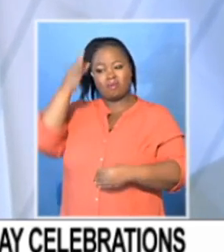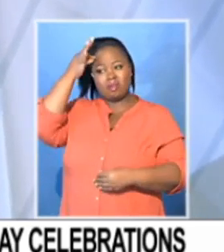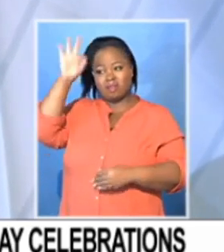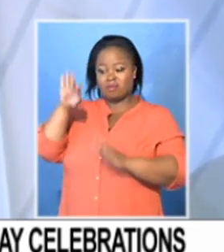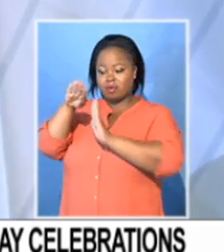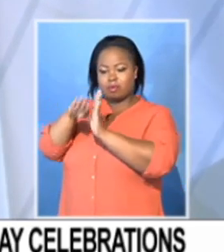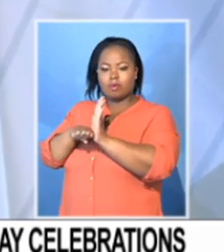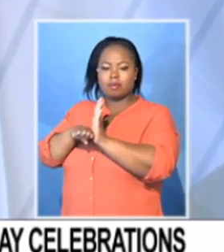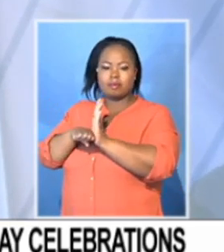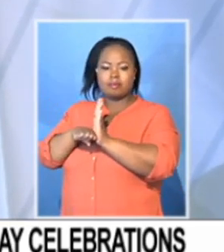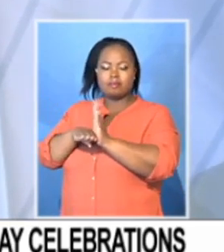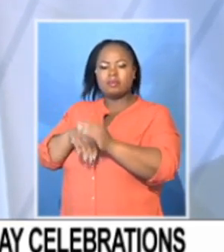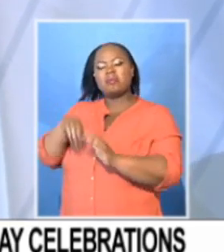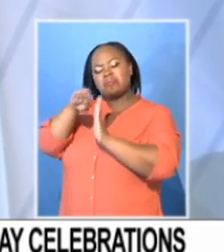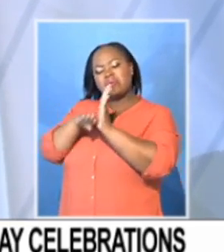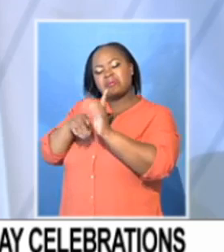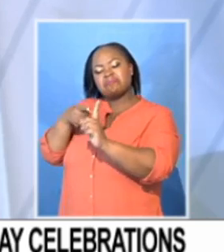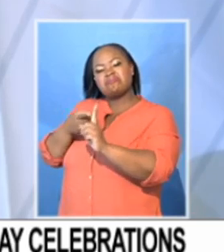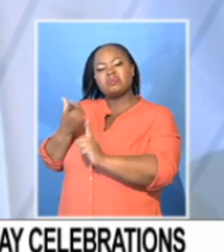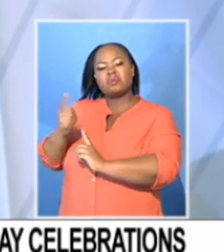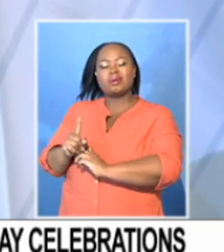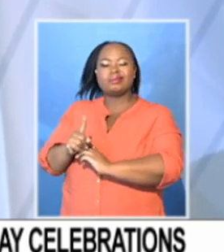at fighting poverty.